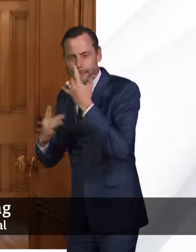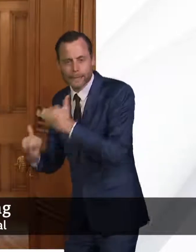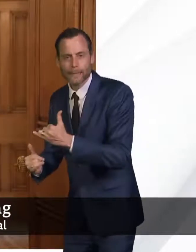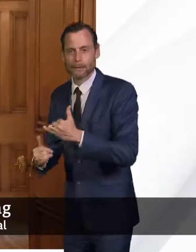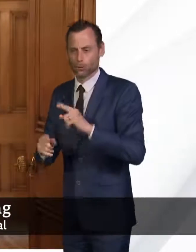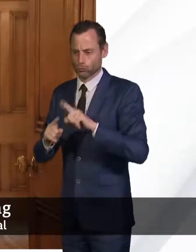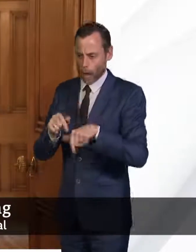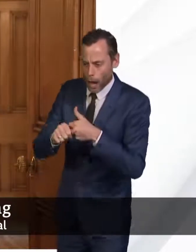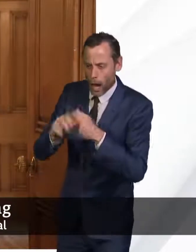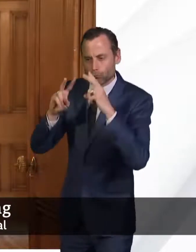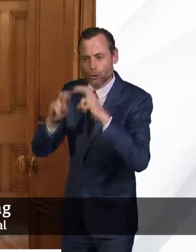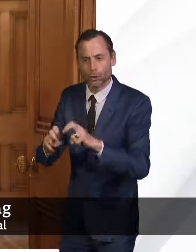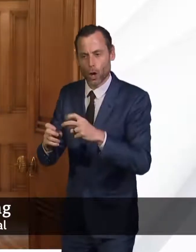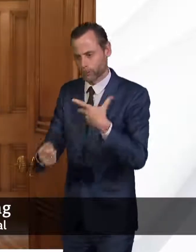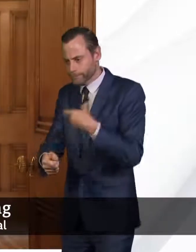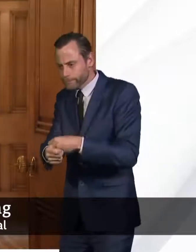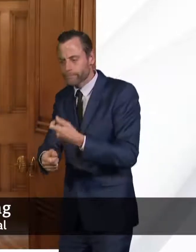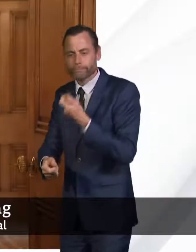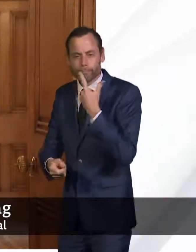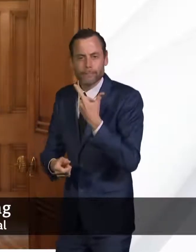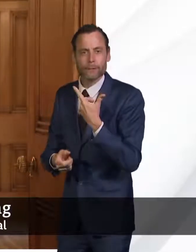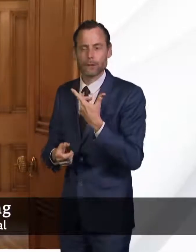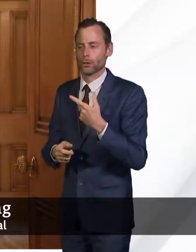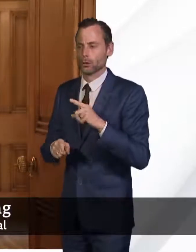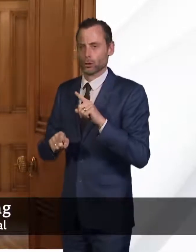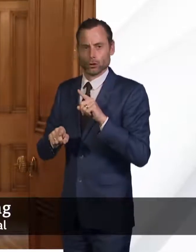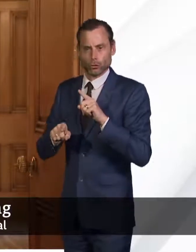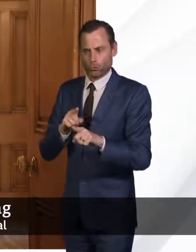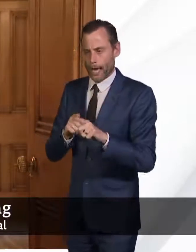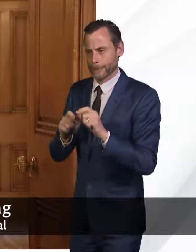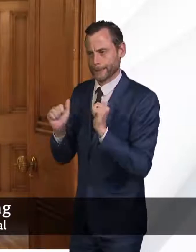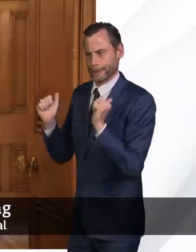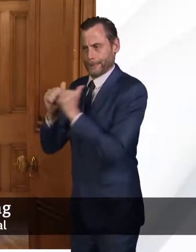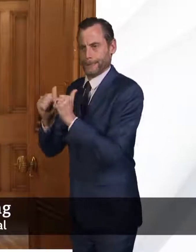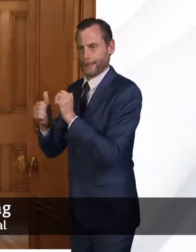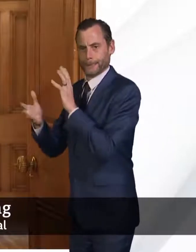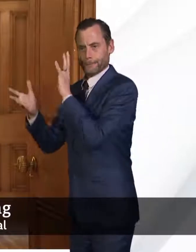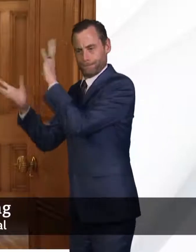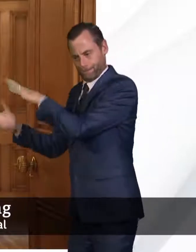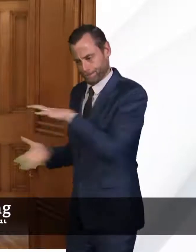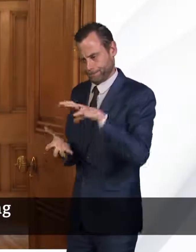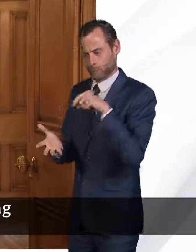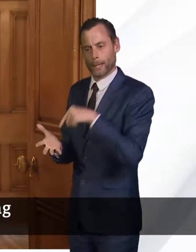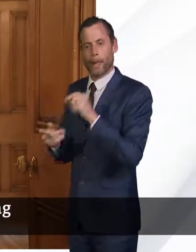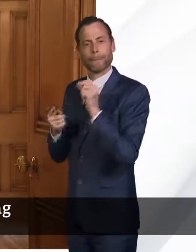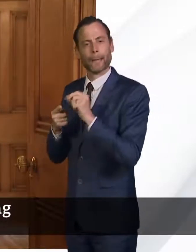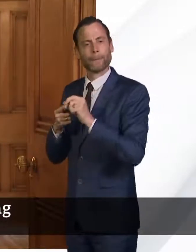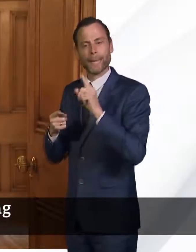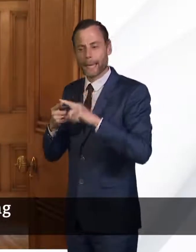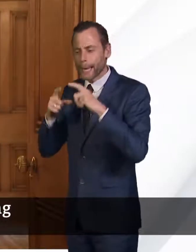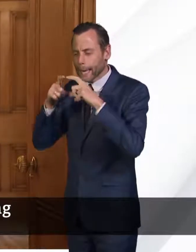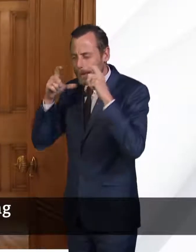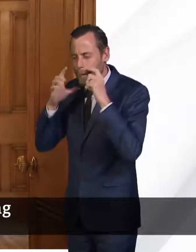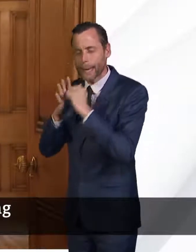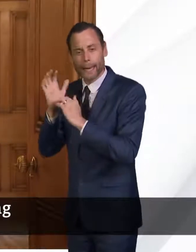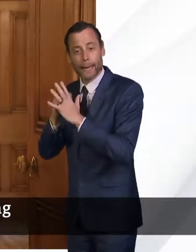development, securing and distributing billions of items of PPE, getting the NHS whatever resources it